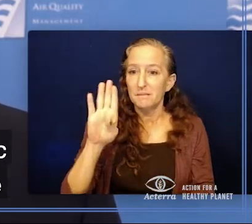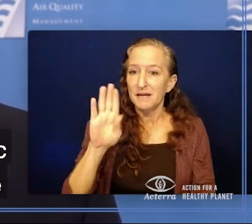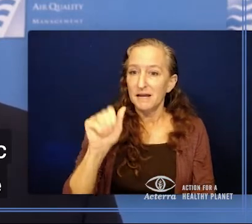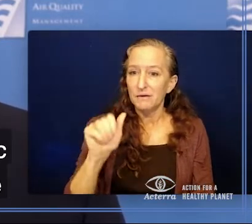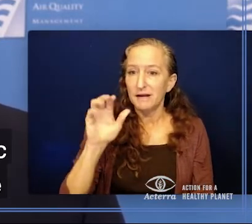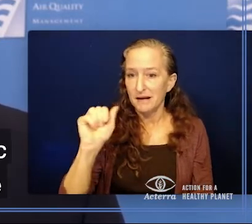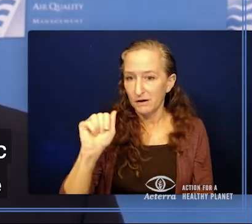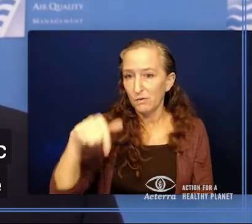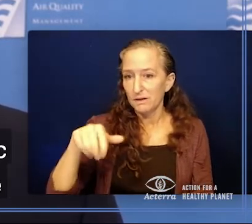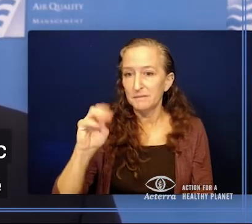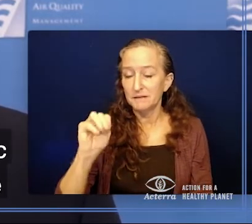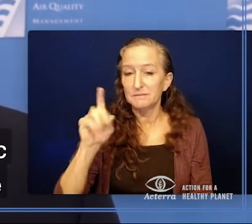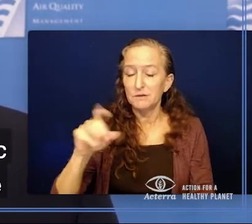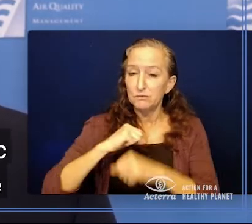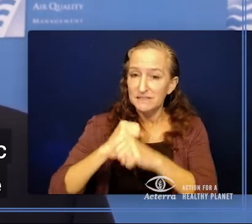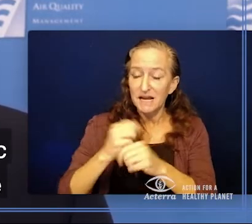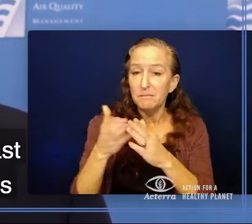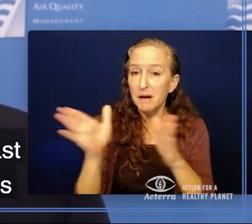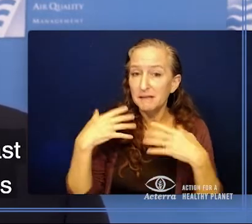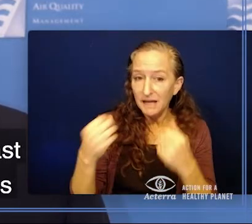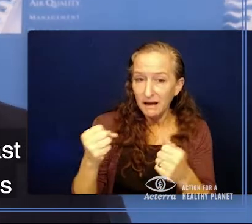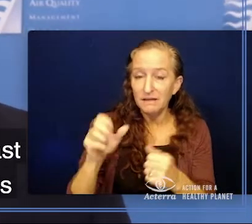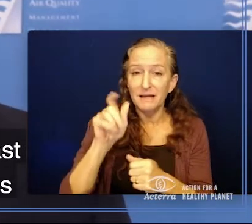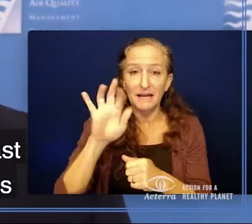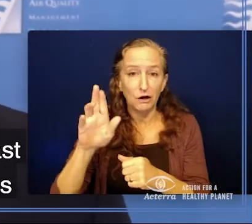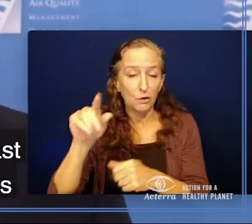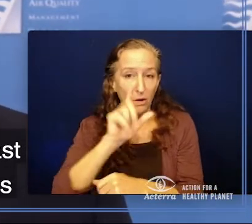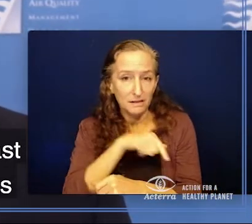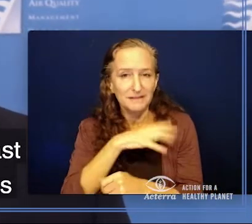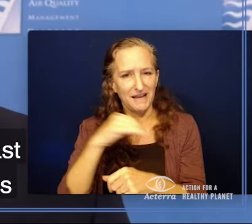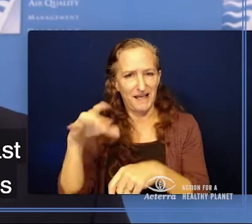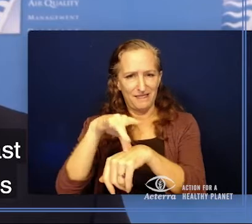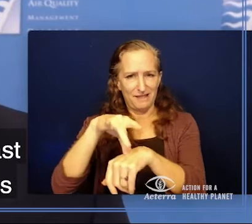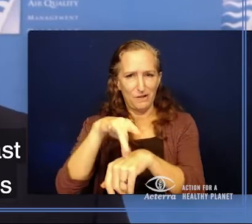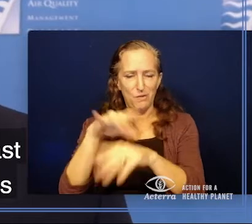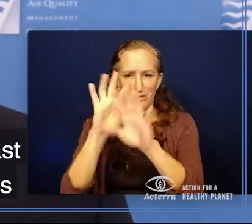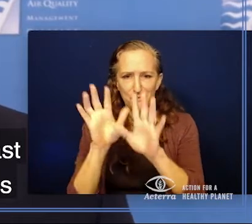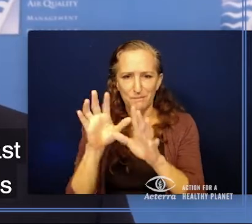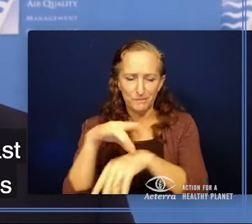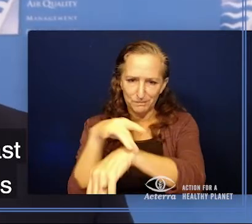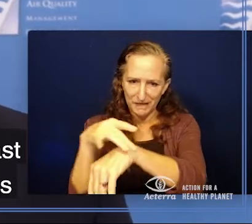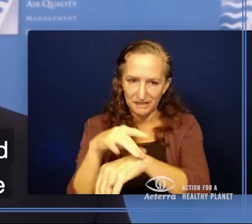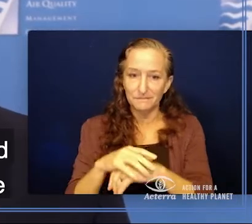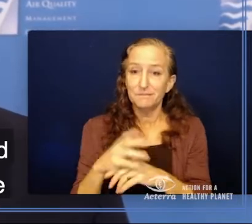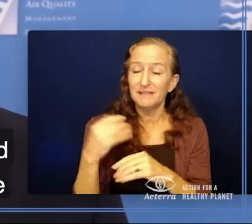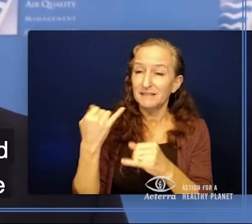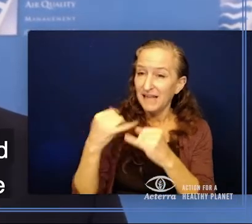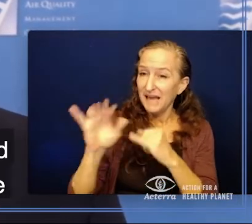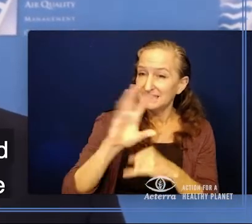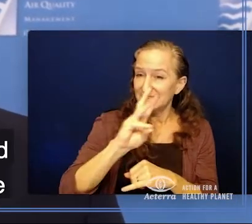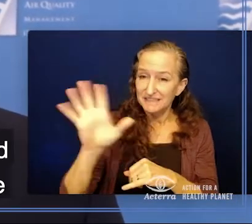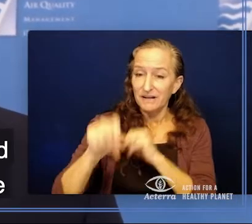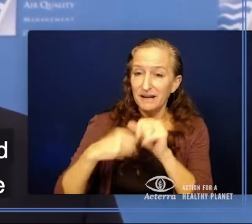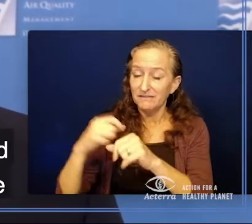is to protect public health, air quality, and the global climate. Over the past 65 years, the Air District has led on many